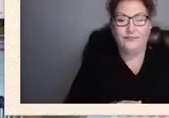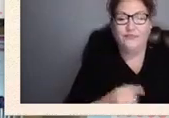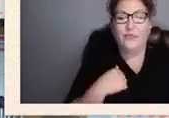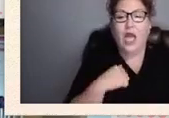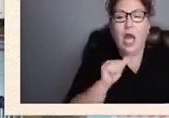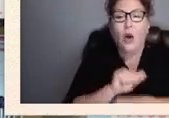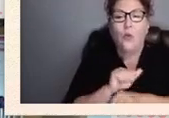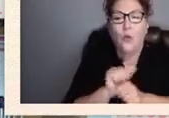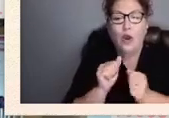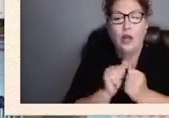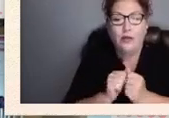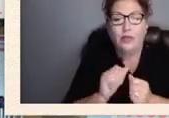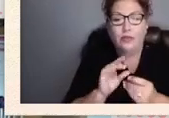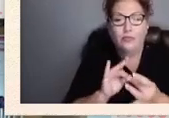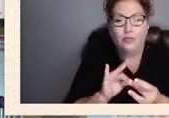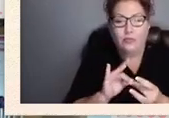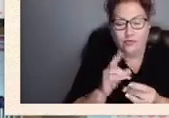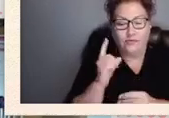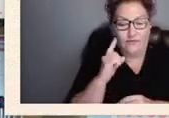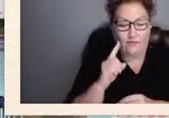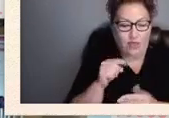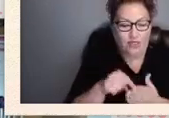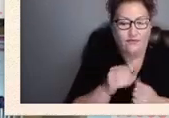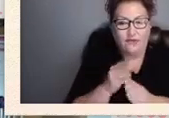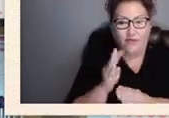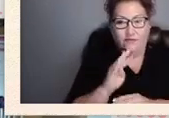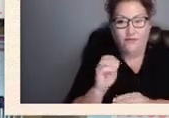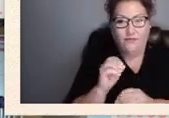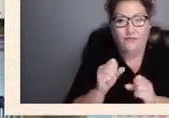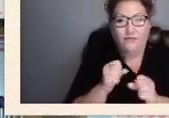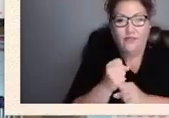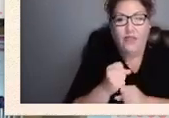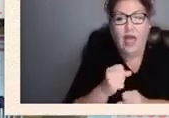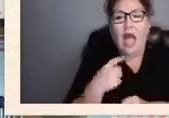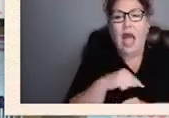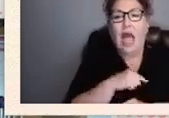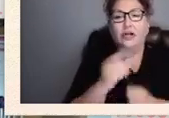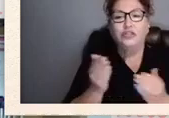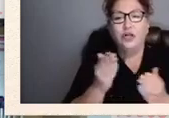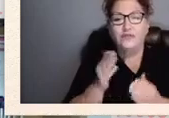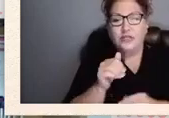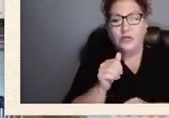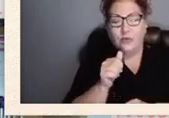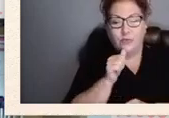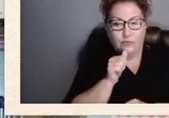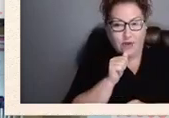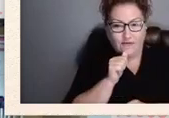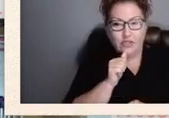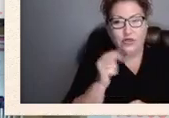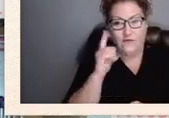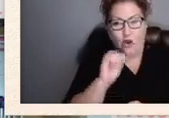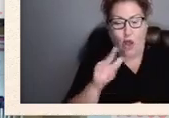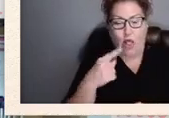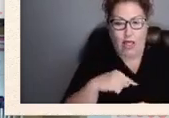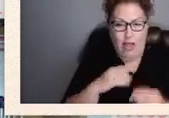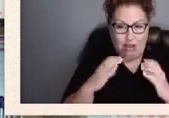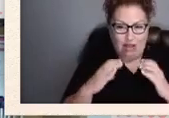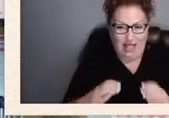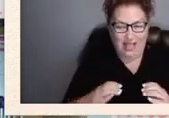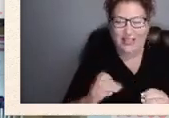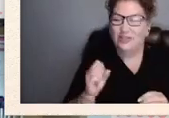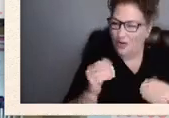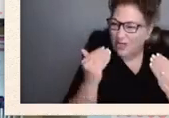to it has been at least 40 years, and our services remain free and confidential to all our clients. So let's jump into